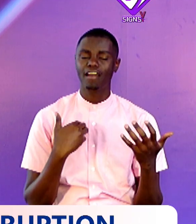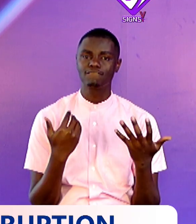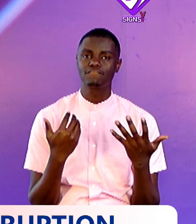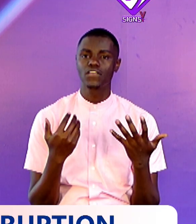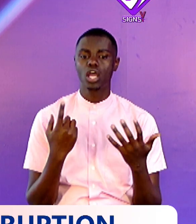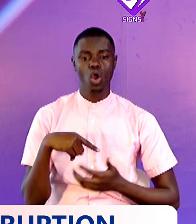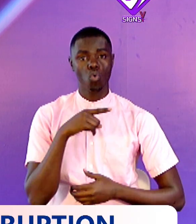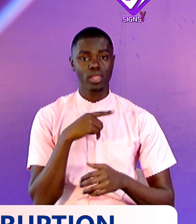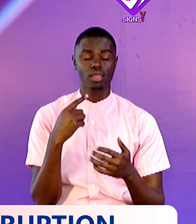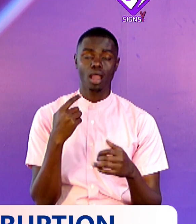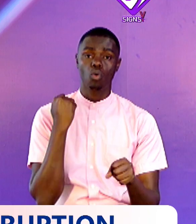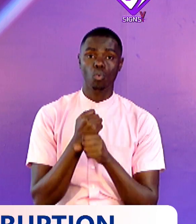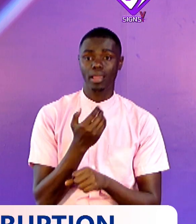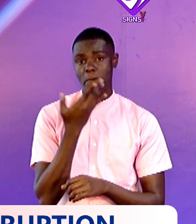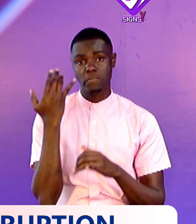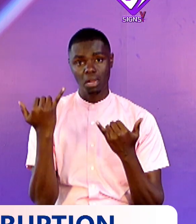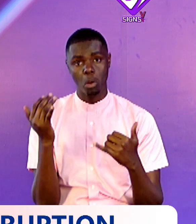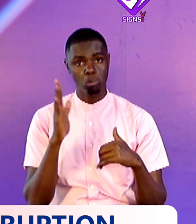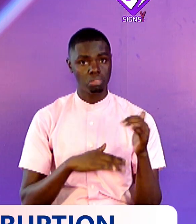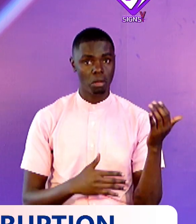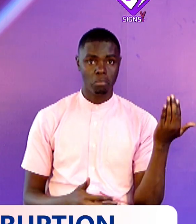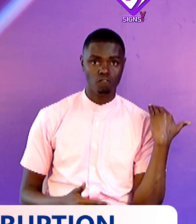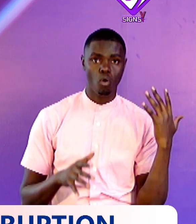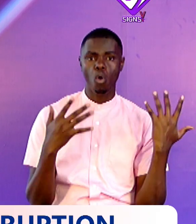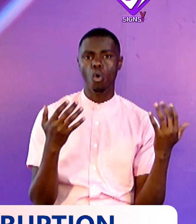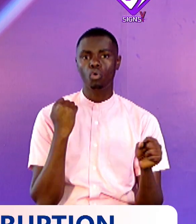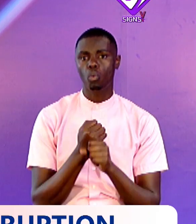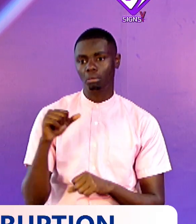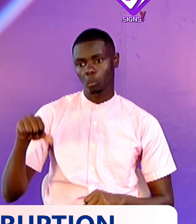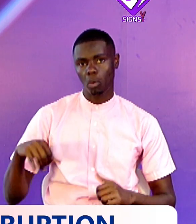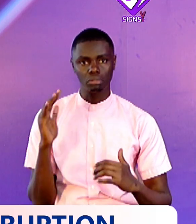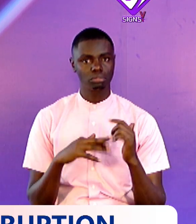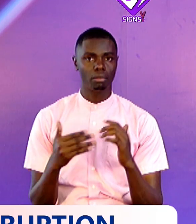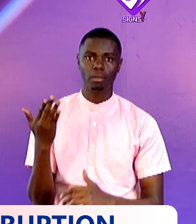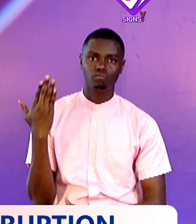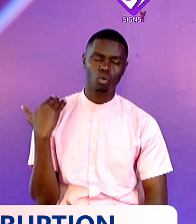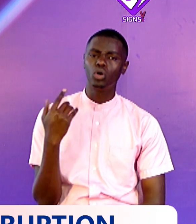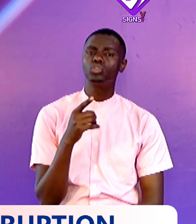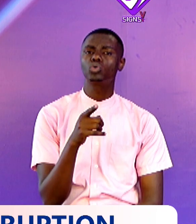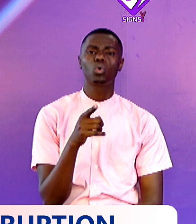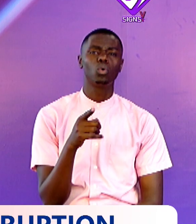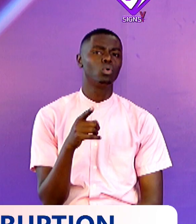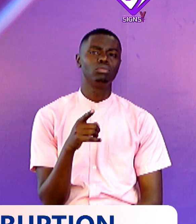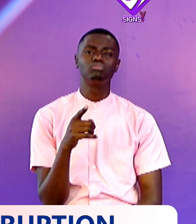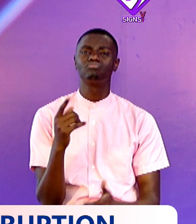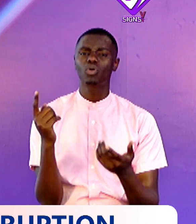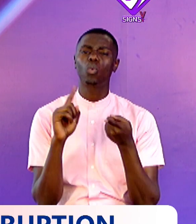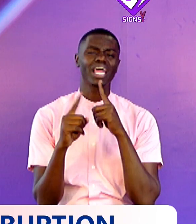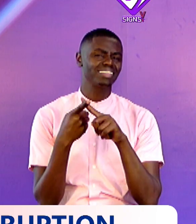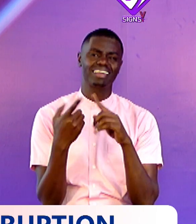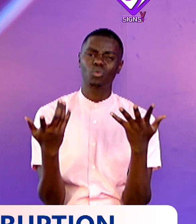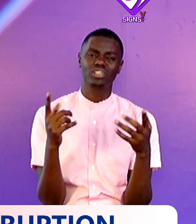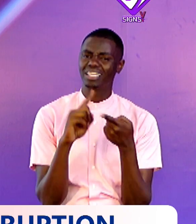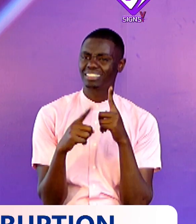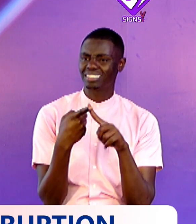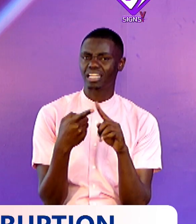we are working better now than before or worse now than before. What should be the threshold? What